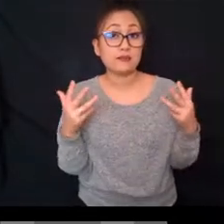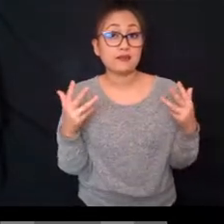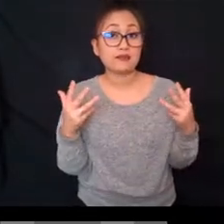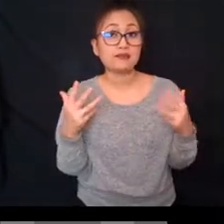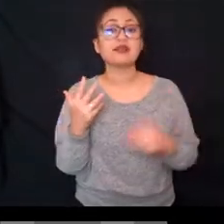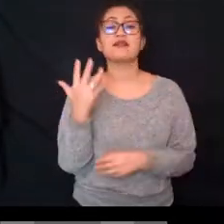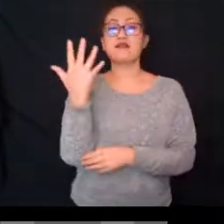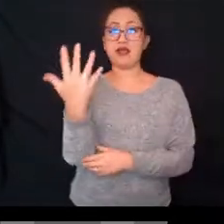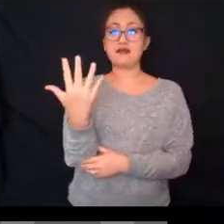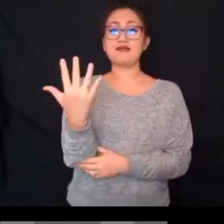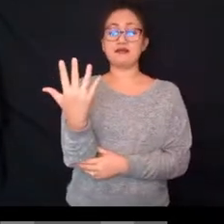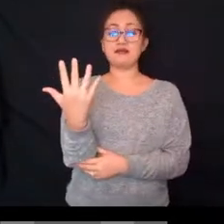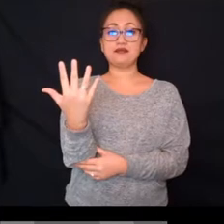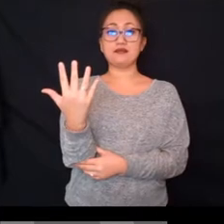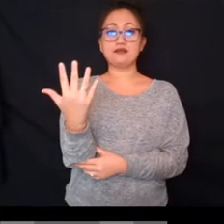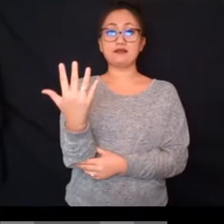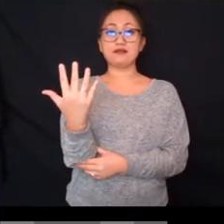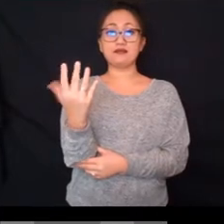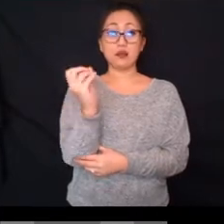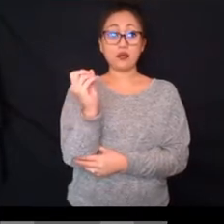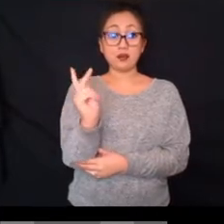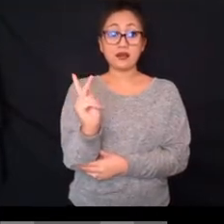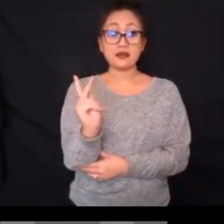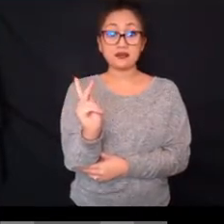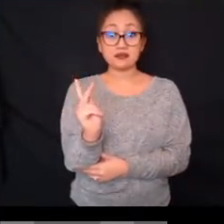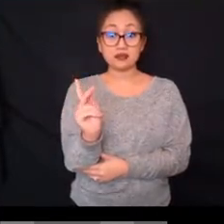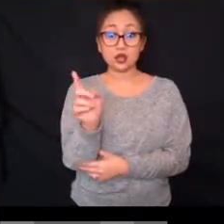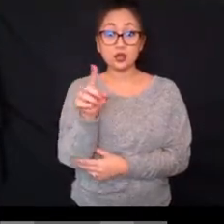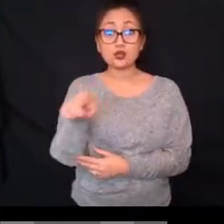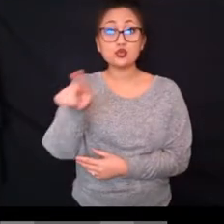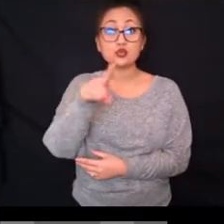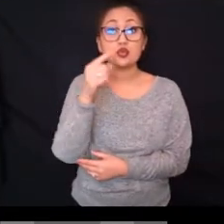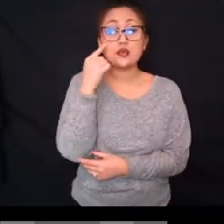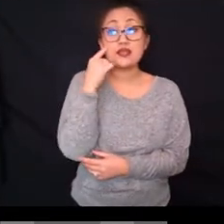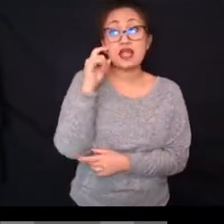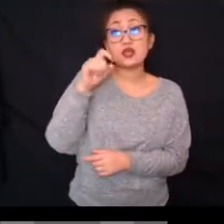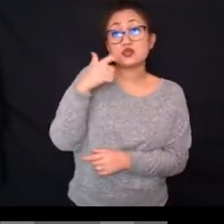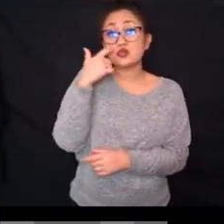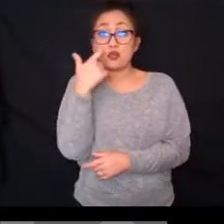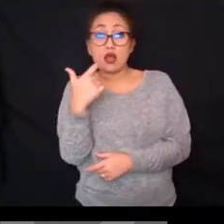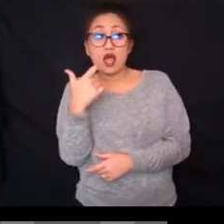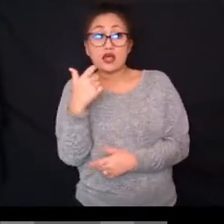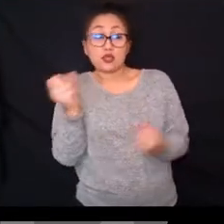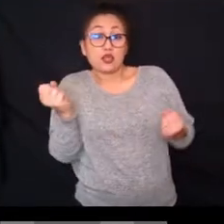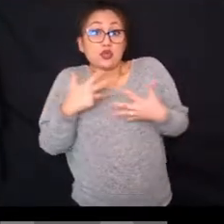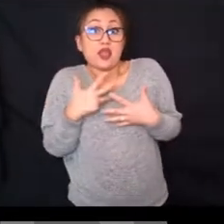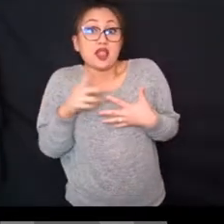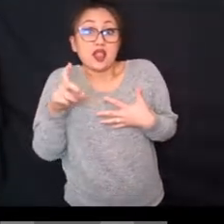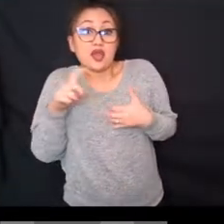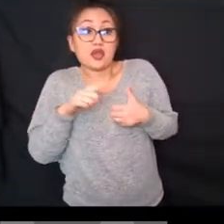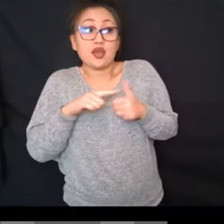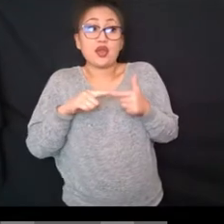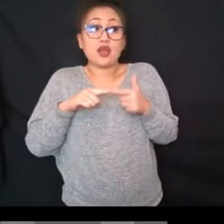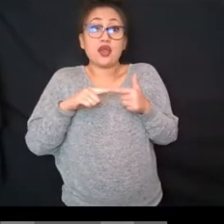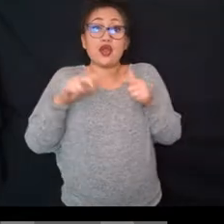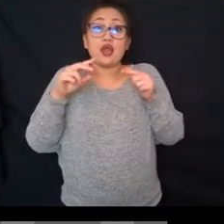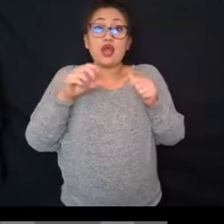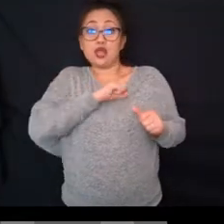5. 5. All right. Do you think they should go see a thriller? No. A superhero